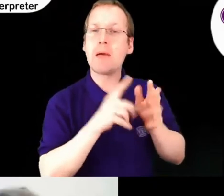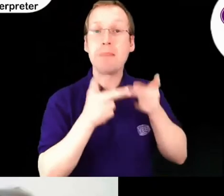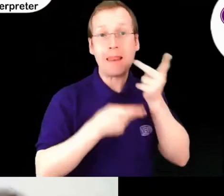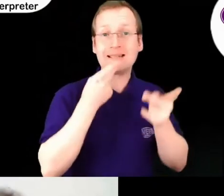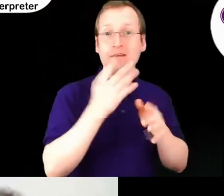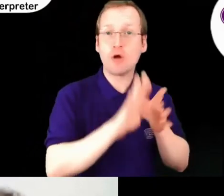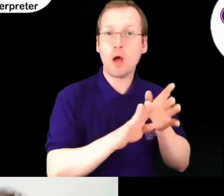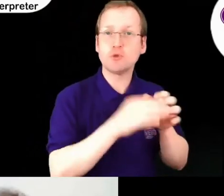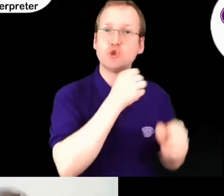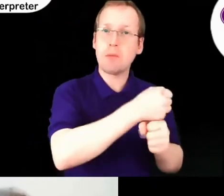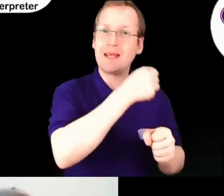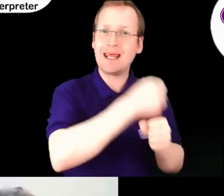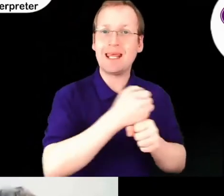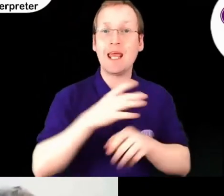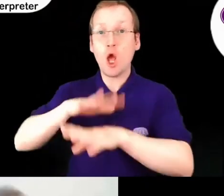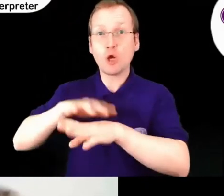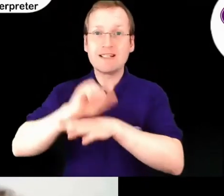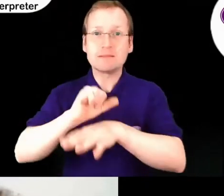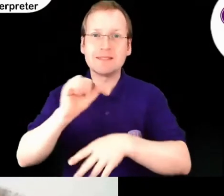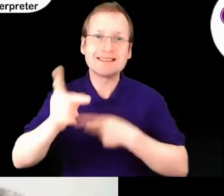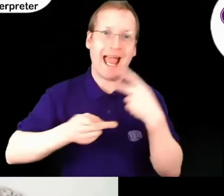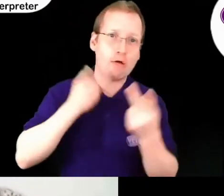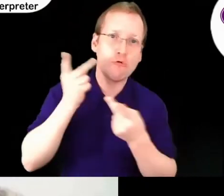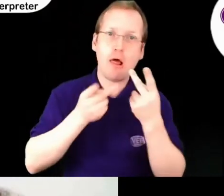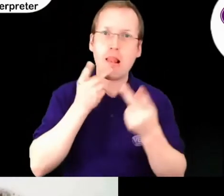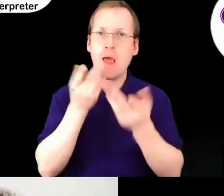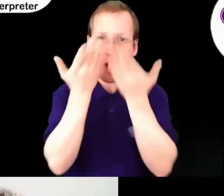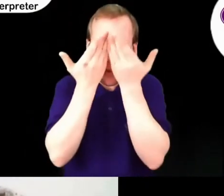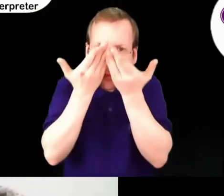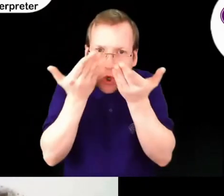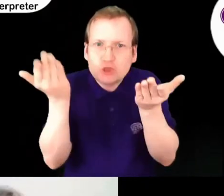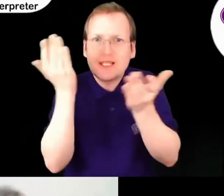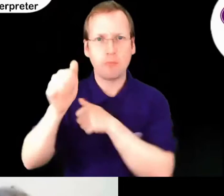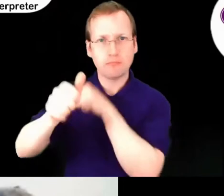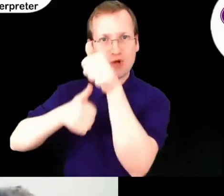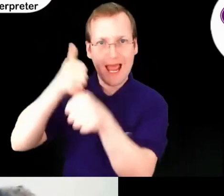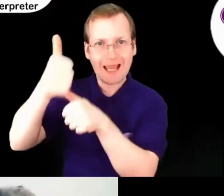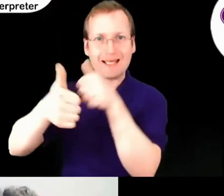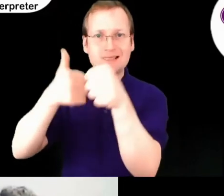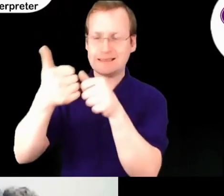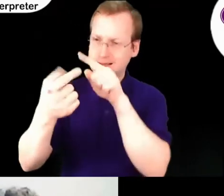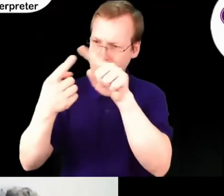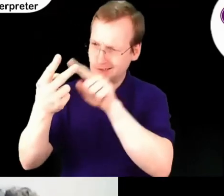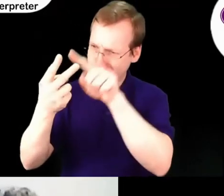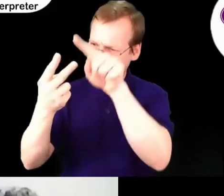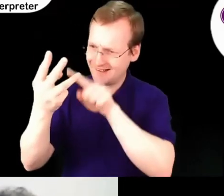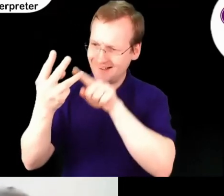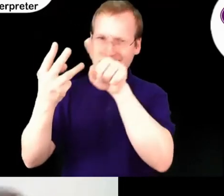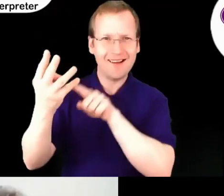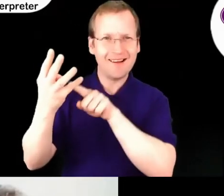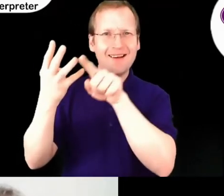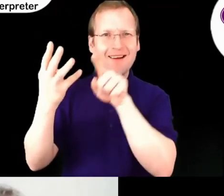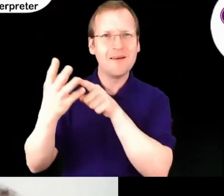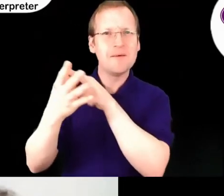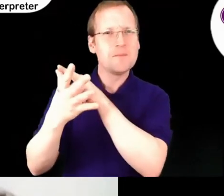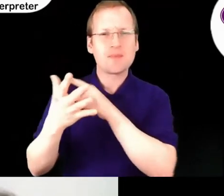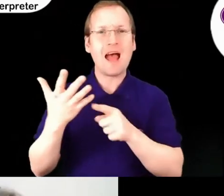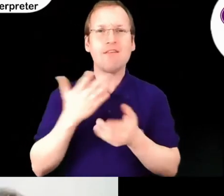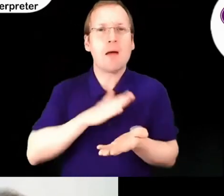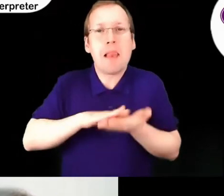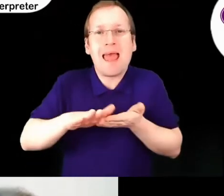have a Christmas carol, you have a worship and praise song, you have a kind of plain